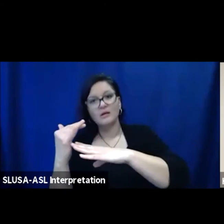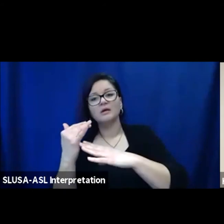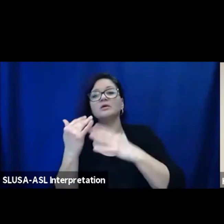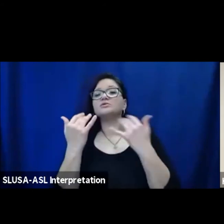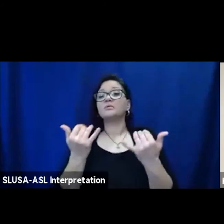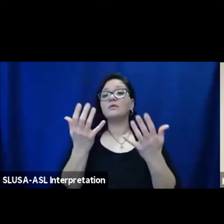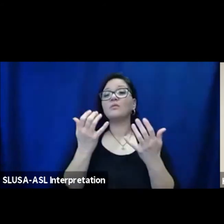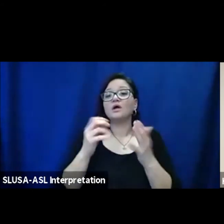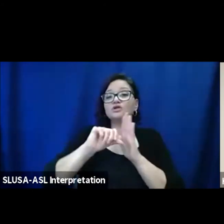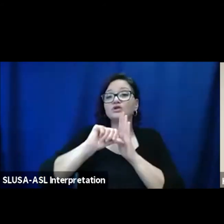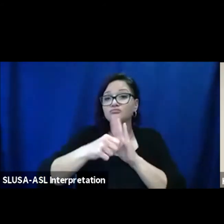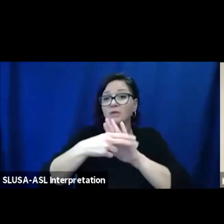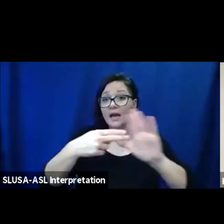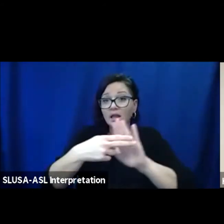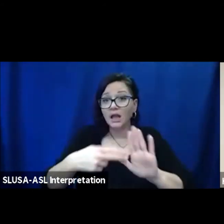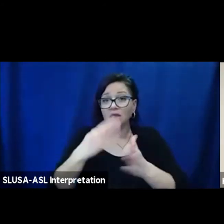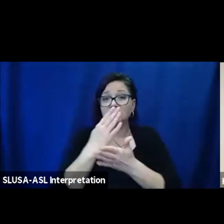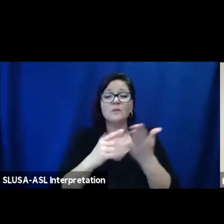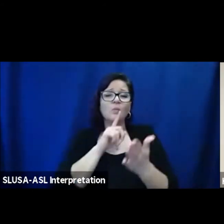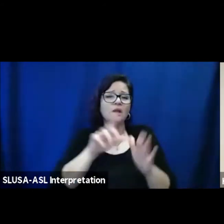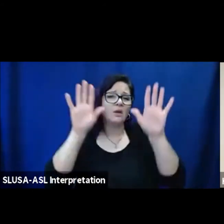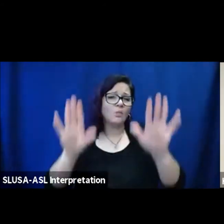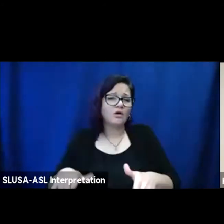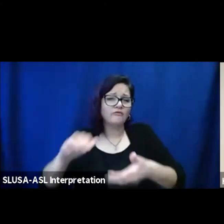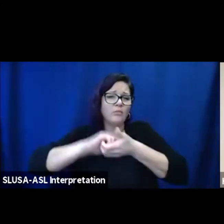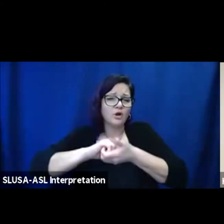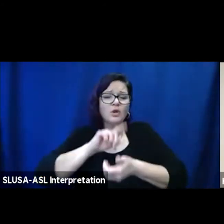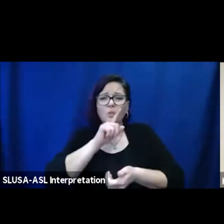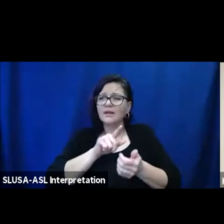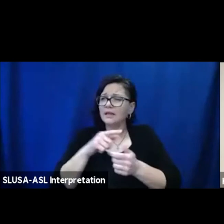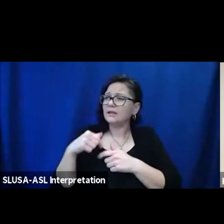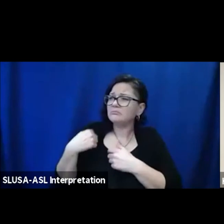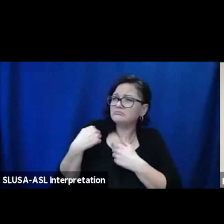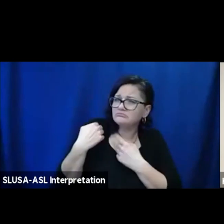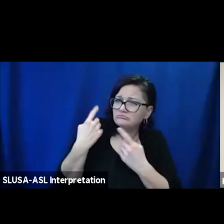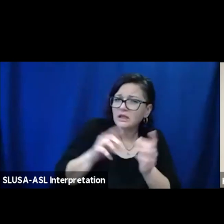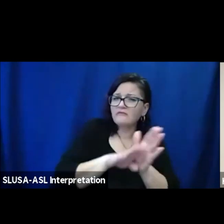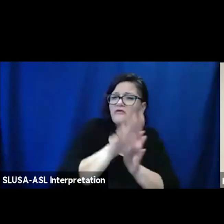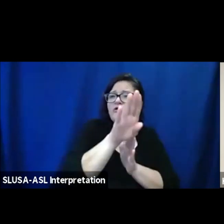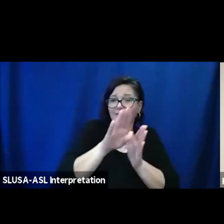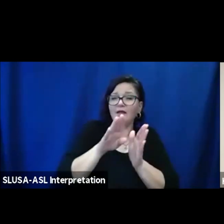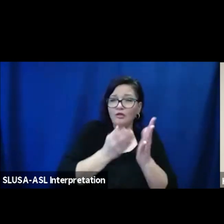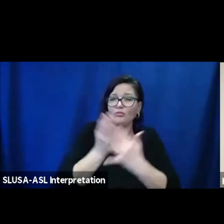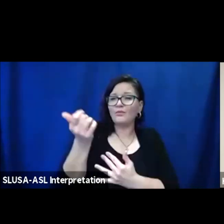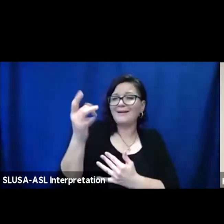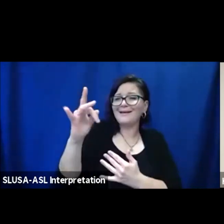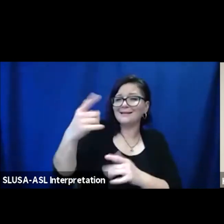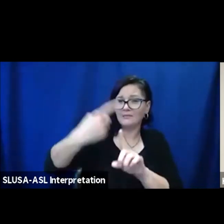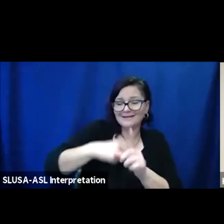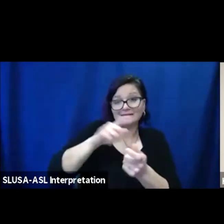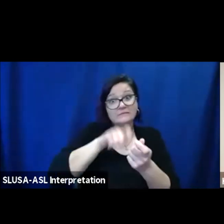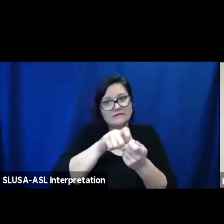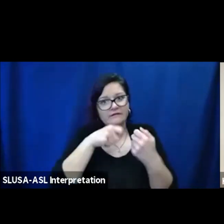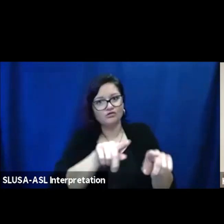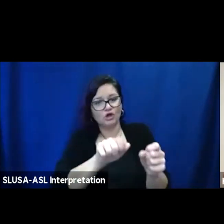to highlight some really wonderful partnerships that have developed over the past 18 months, in particular during COVID,